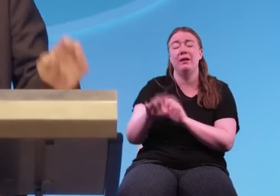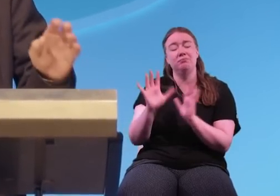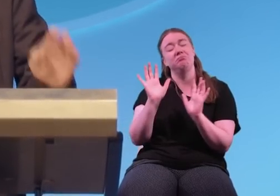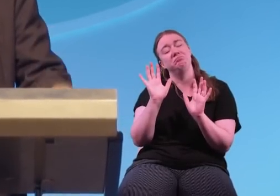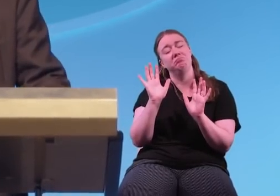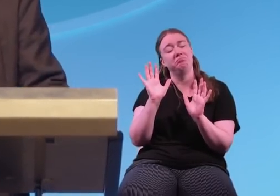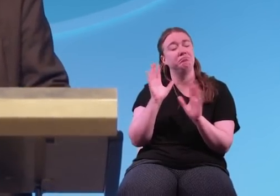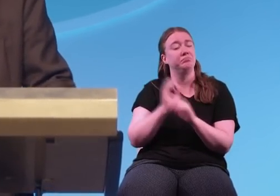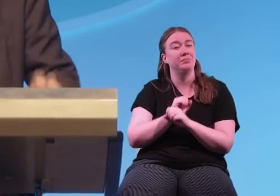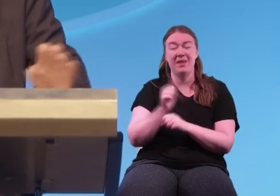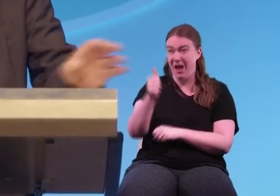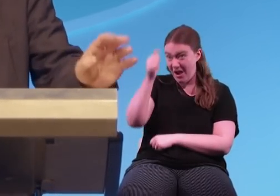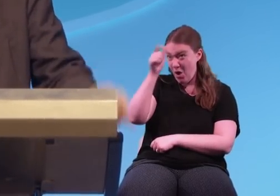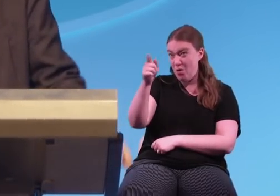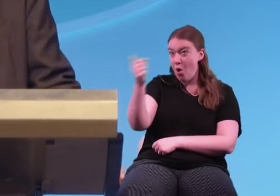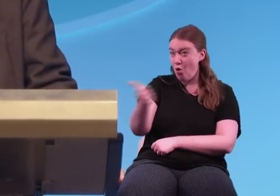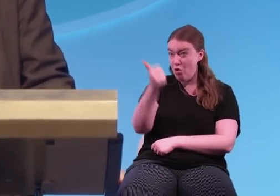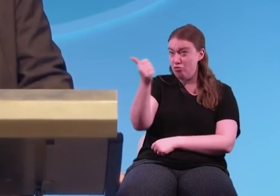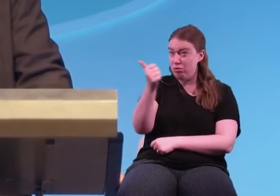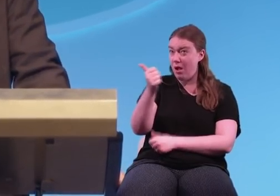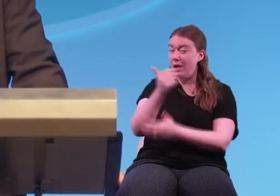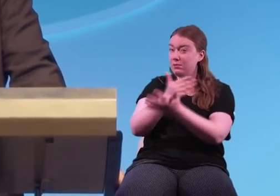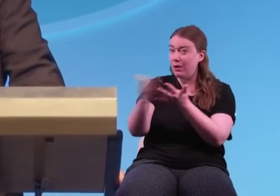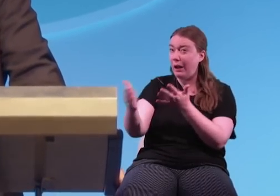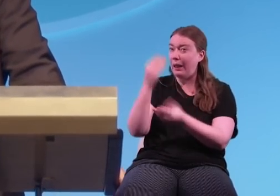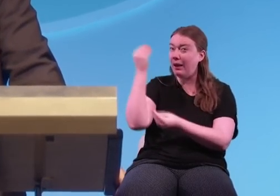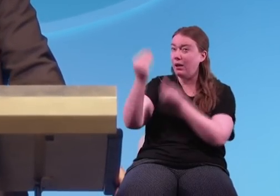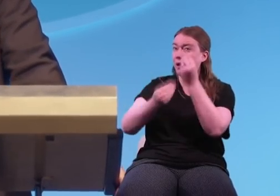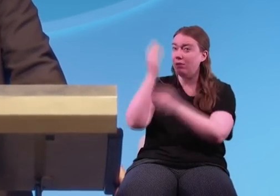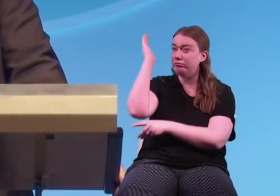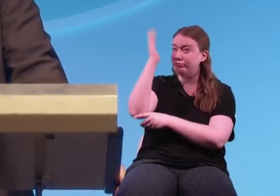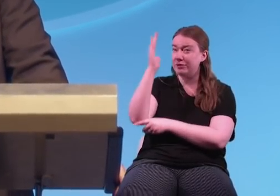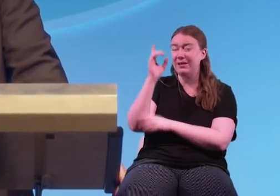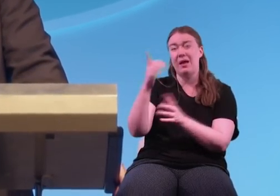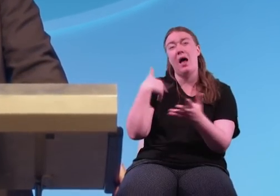And when I know you're okay, then I just go off for a wee snooze.